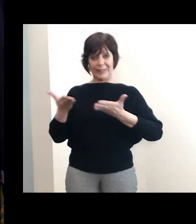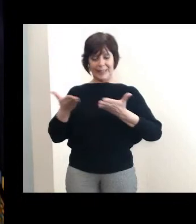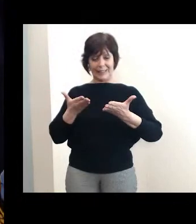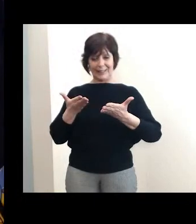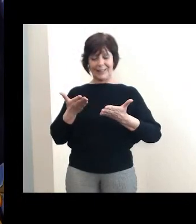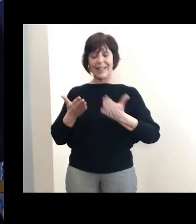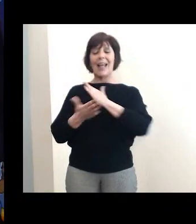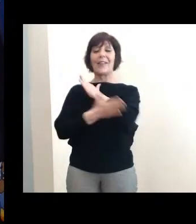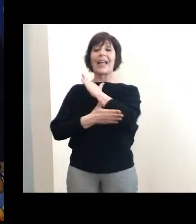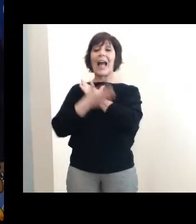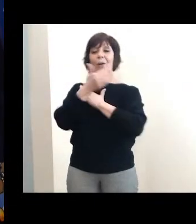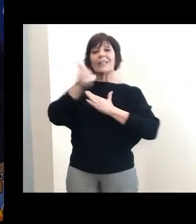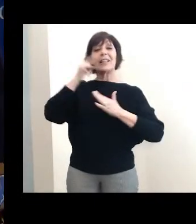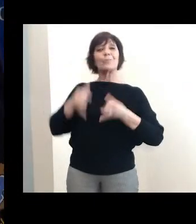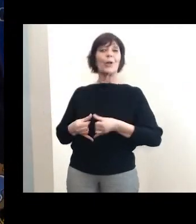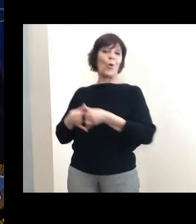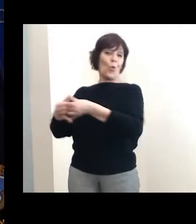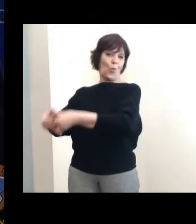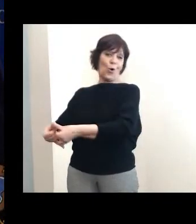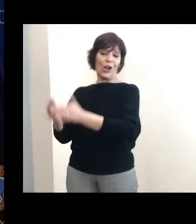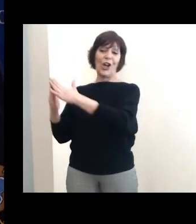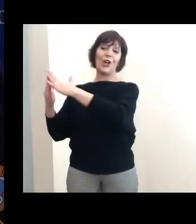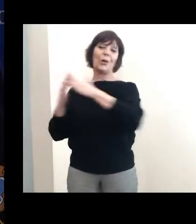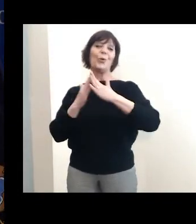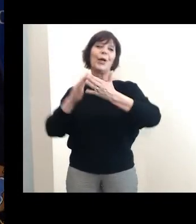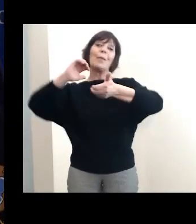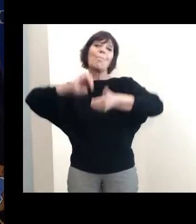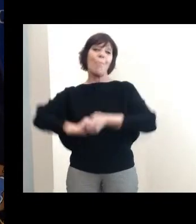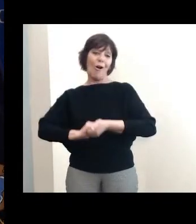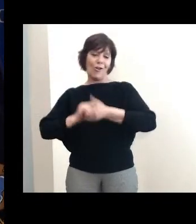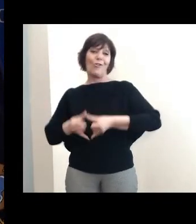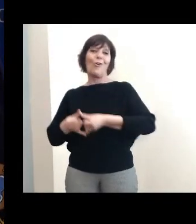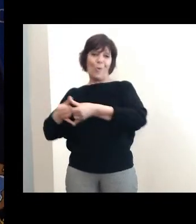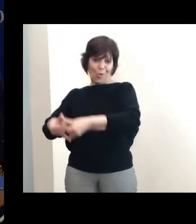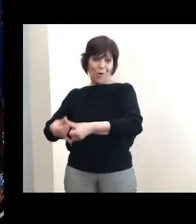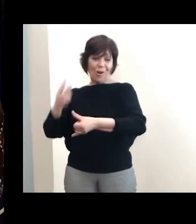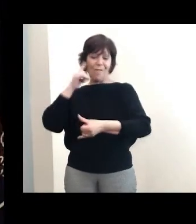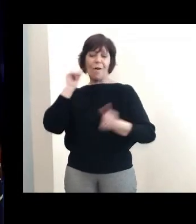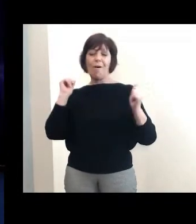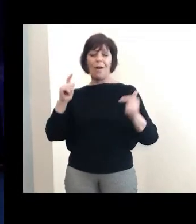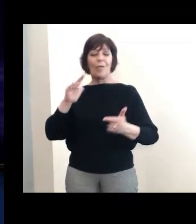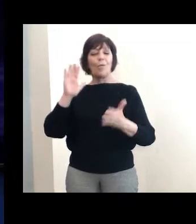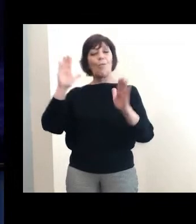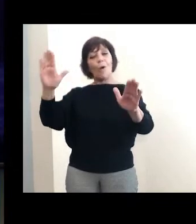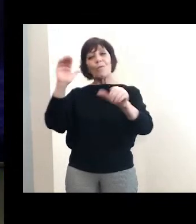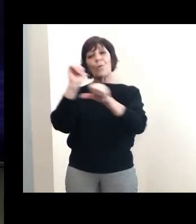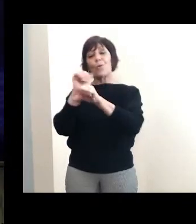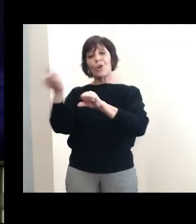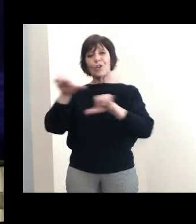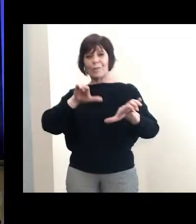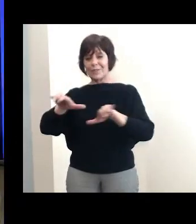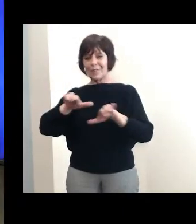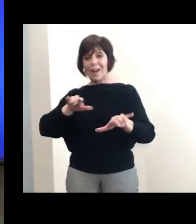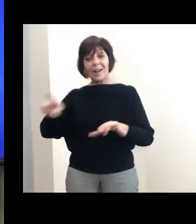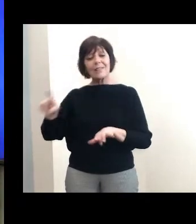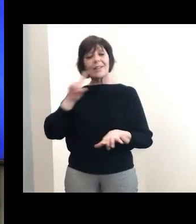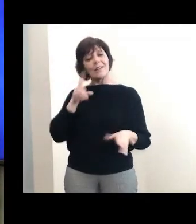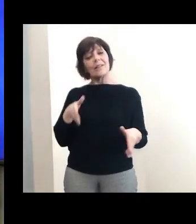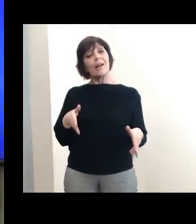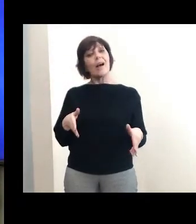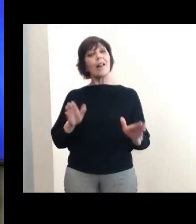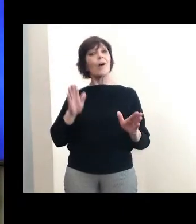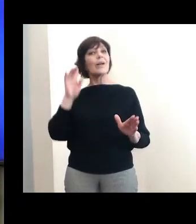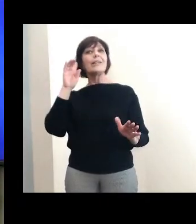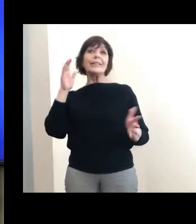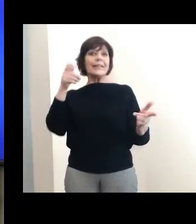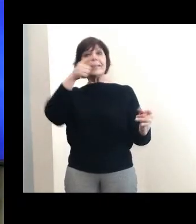County Executive has been awarded the Community Partner Award for all the wonderful work that you've done in enabling the